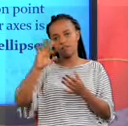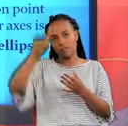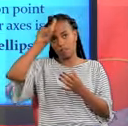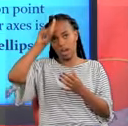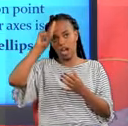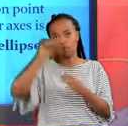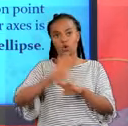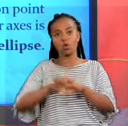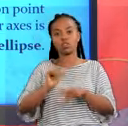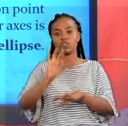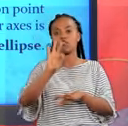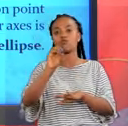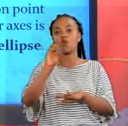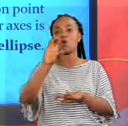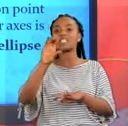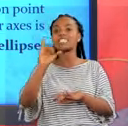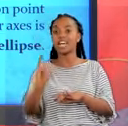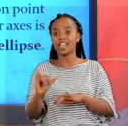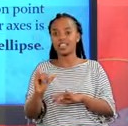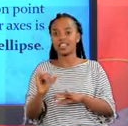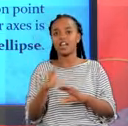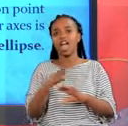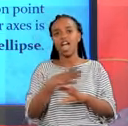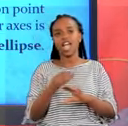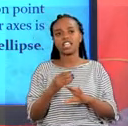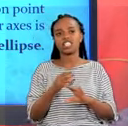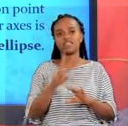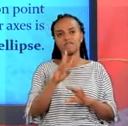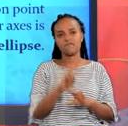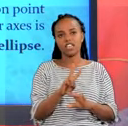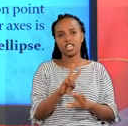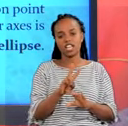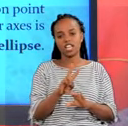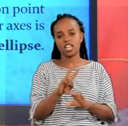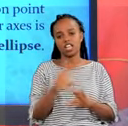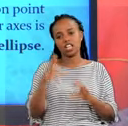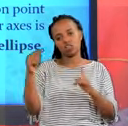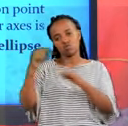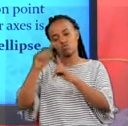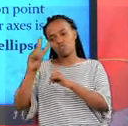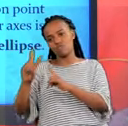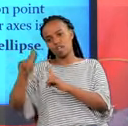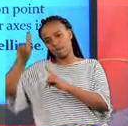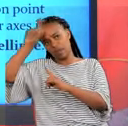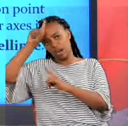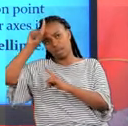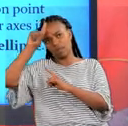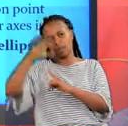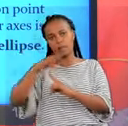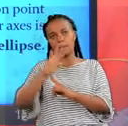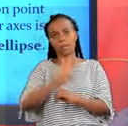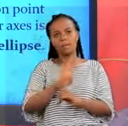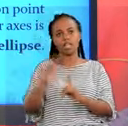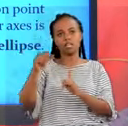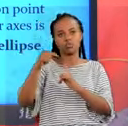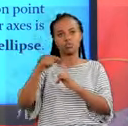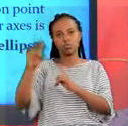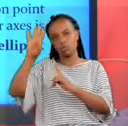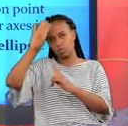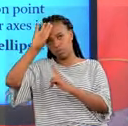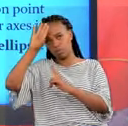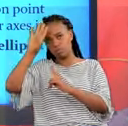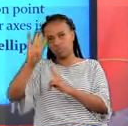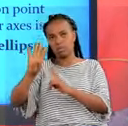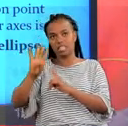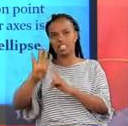we call them foci, and v prime, v, b prime, b, we call